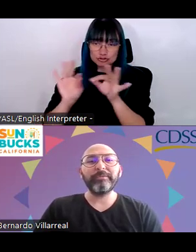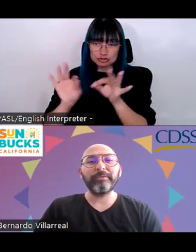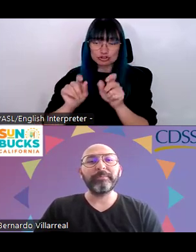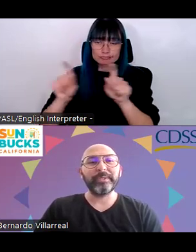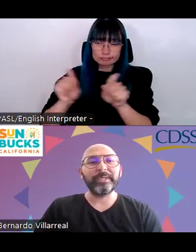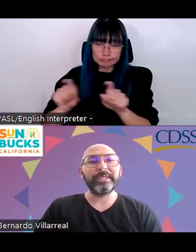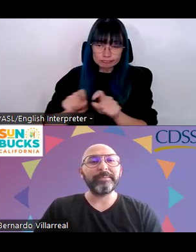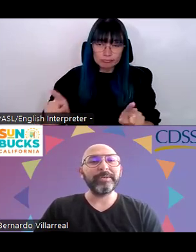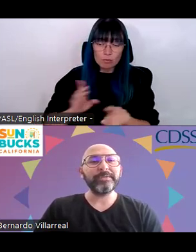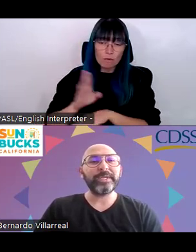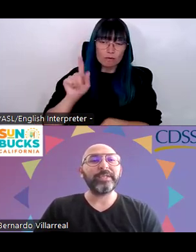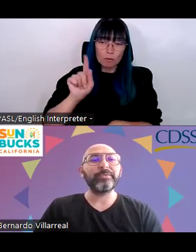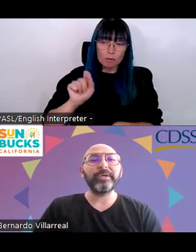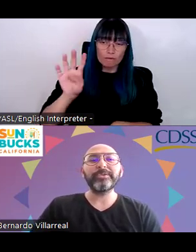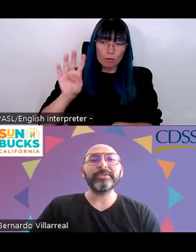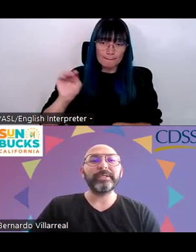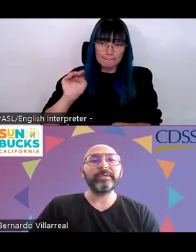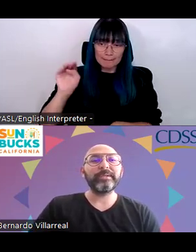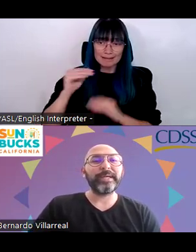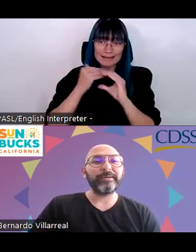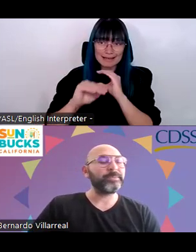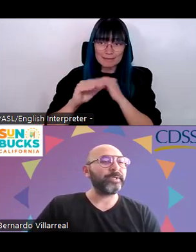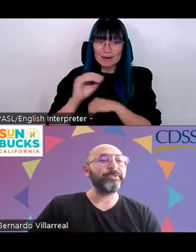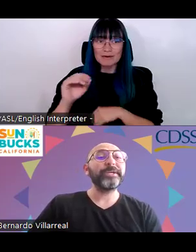over 1.4 million emails and